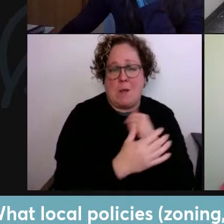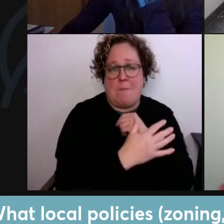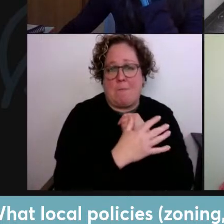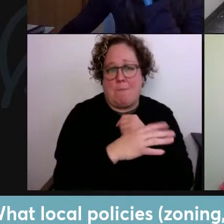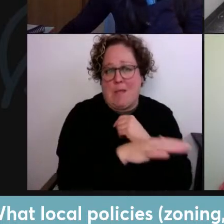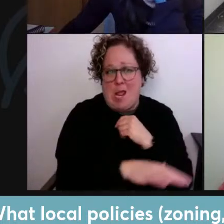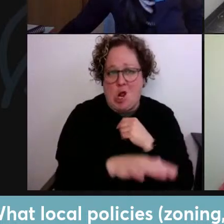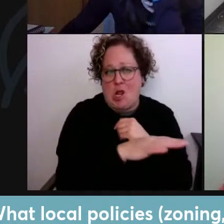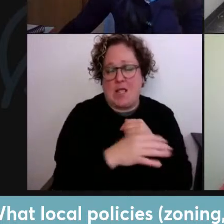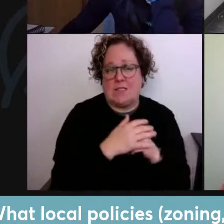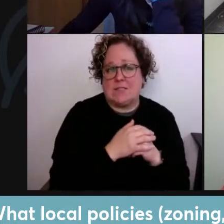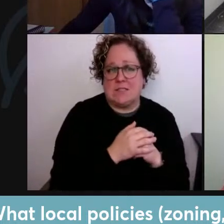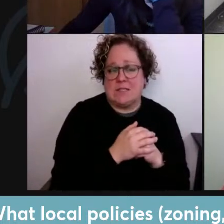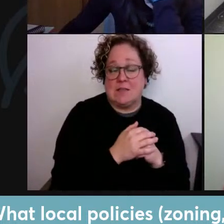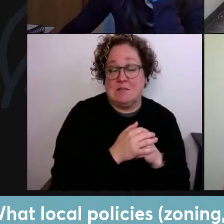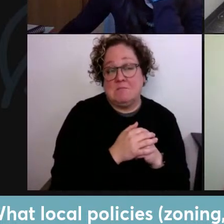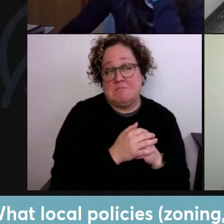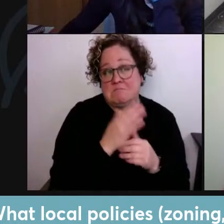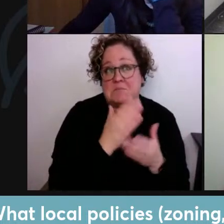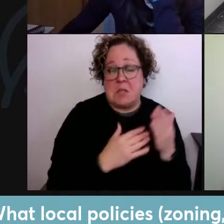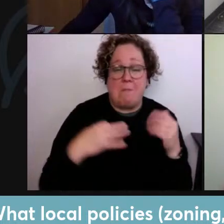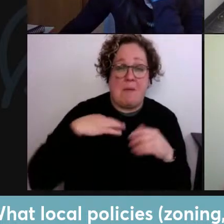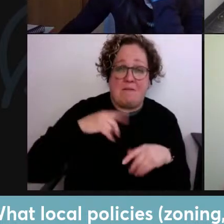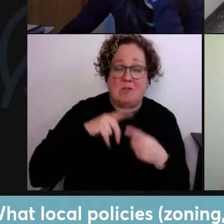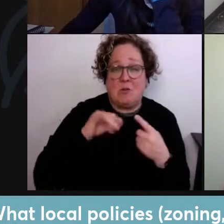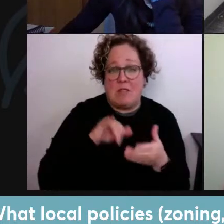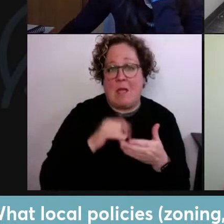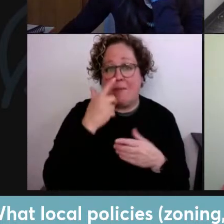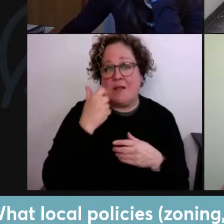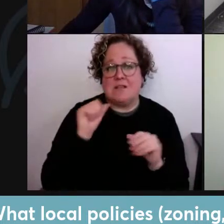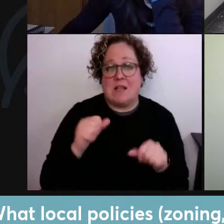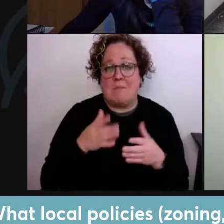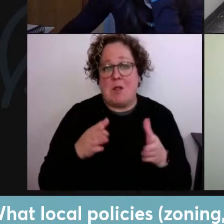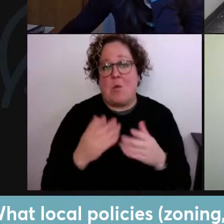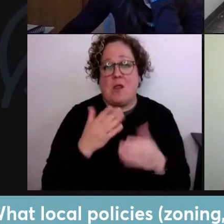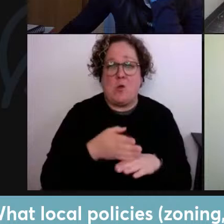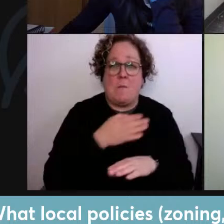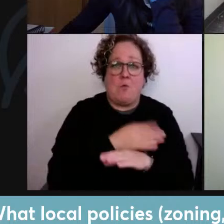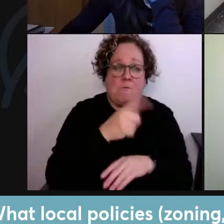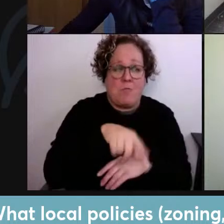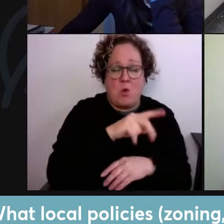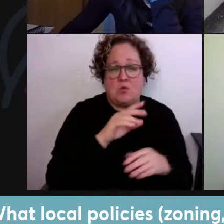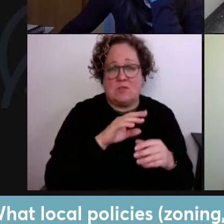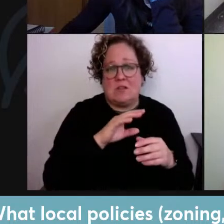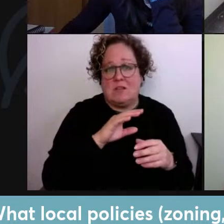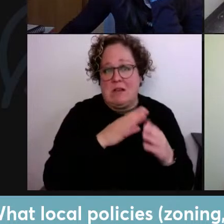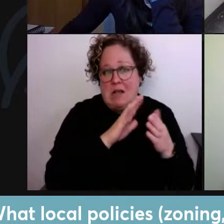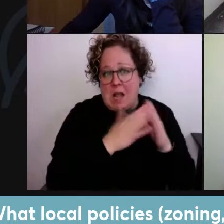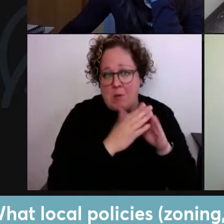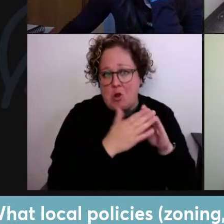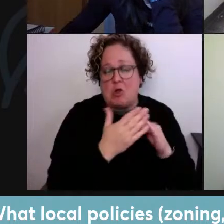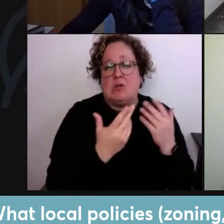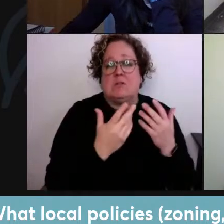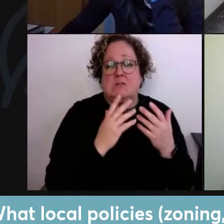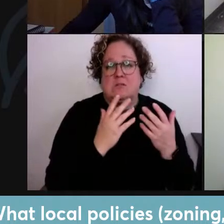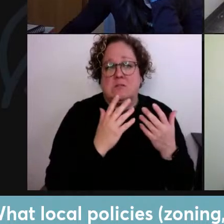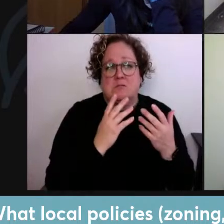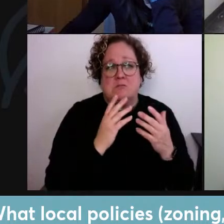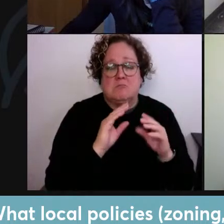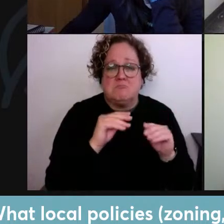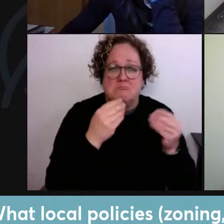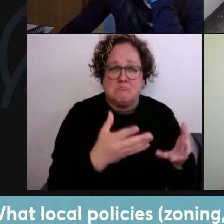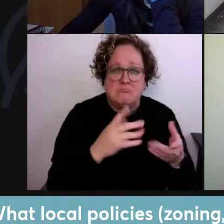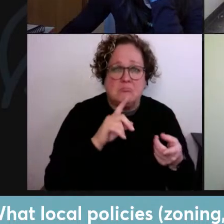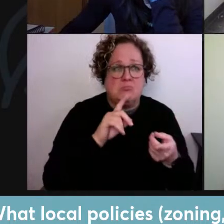can be a way to improve those neighborhoods, contribute to economic development in those neighborhoods, but